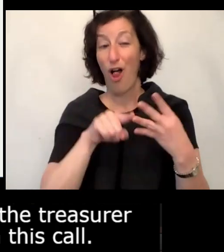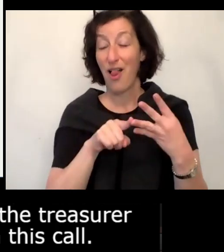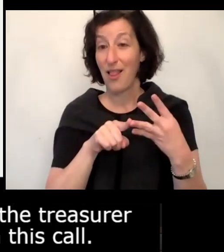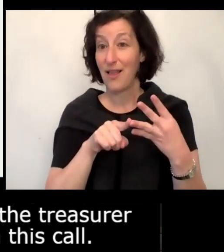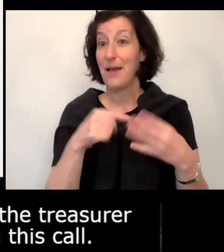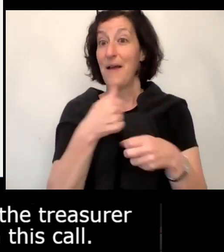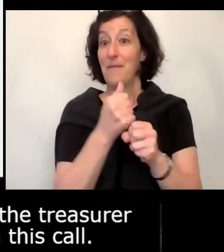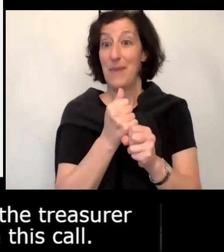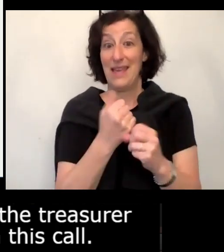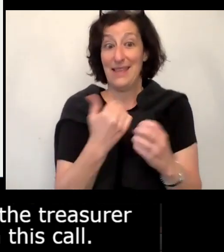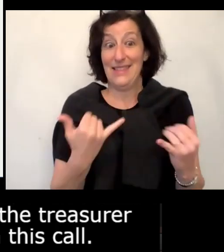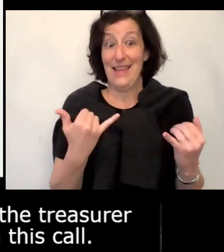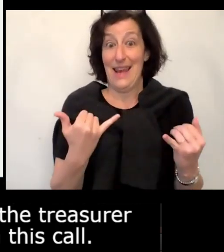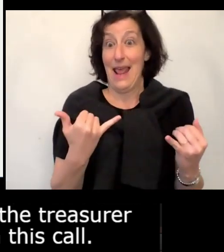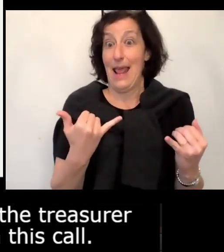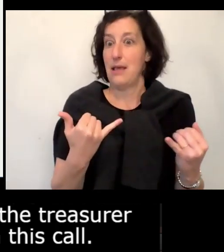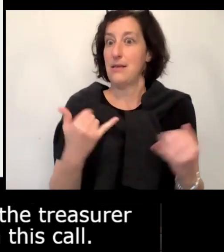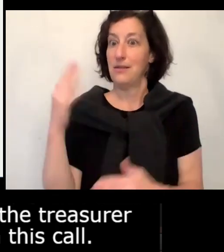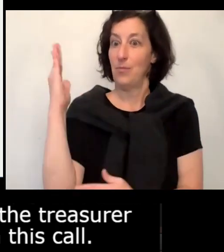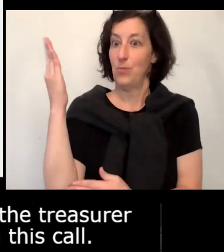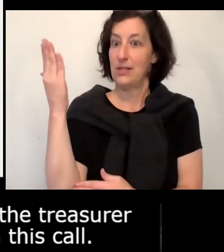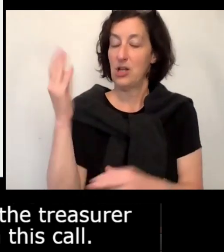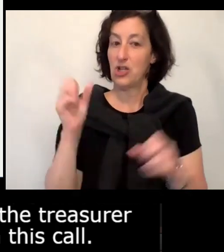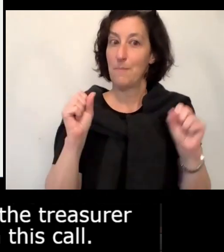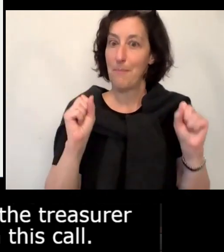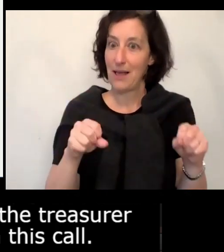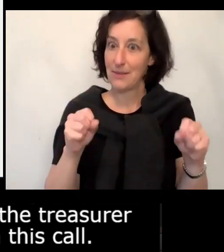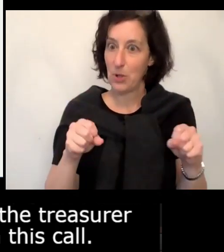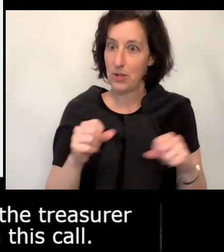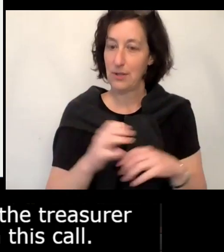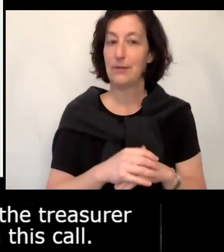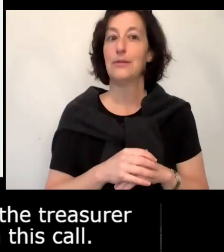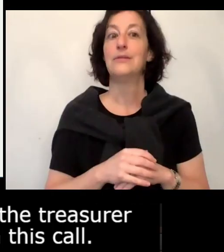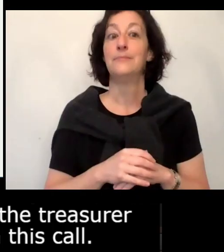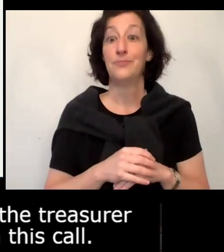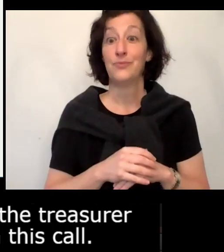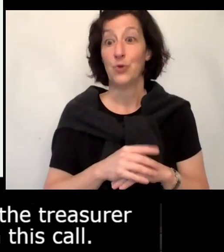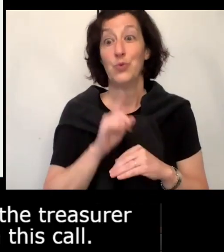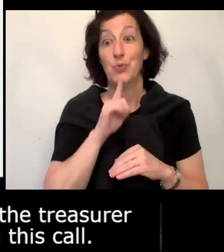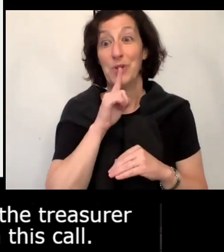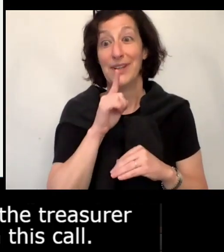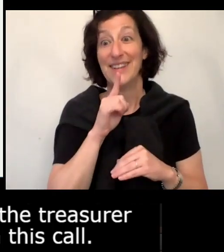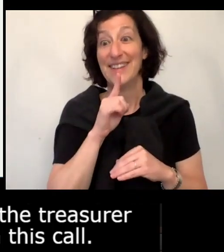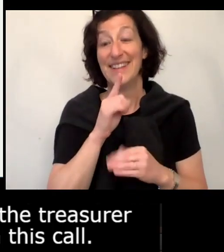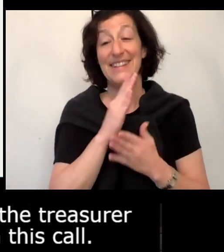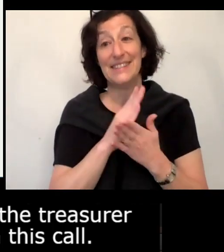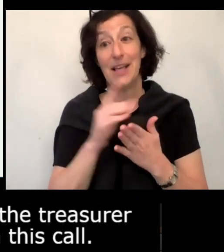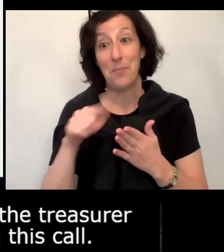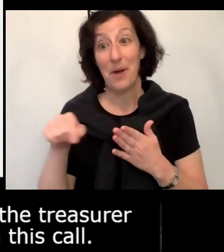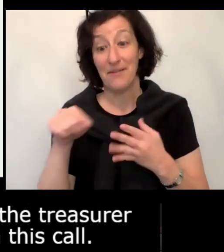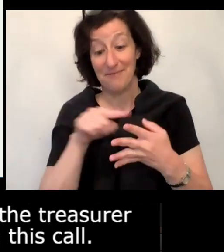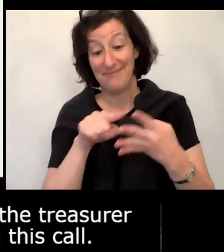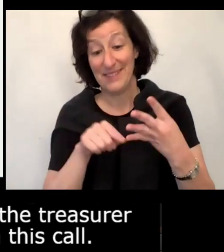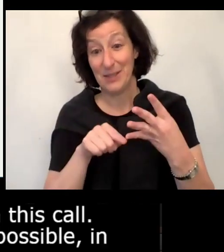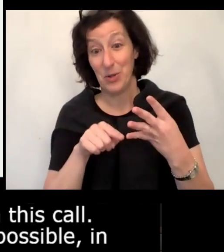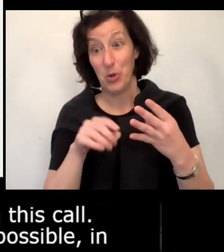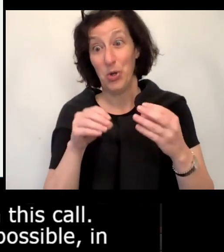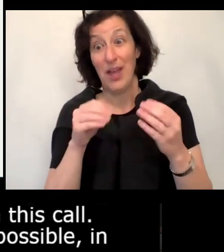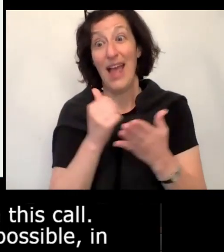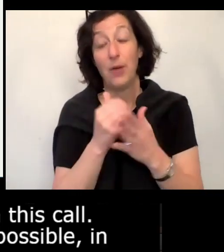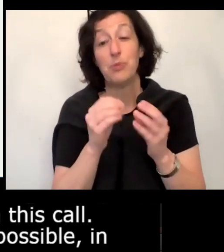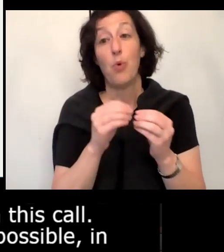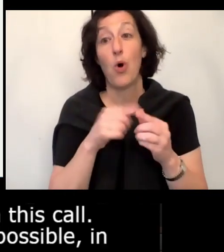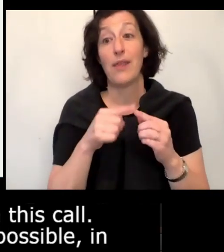possible, in many cases more possible than I've made it. You can see that I